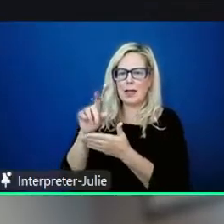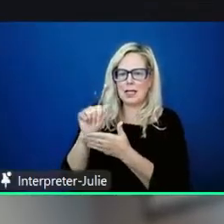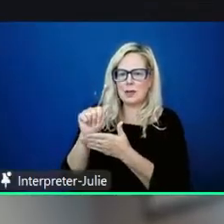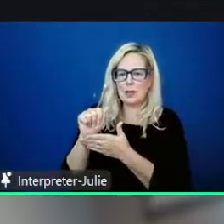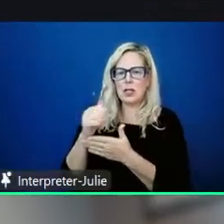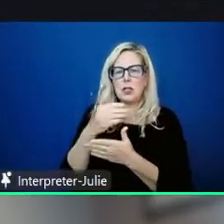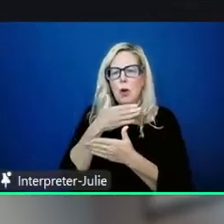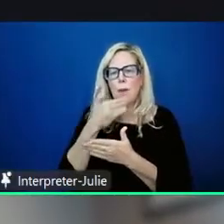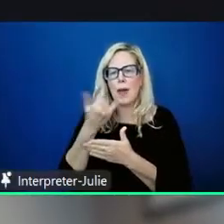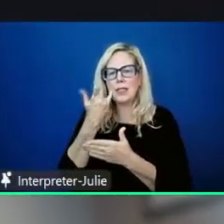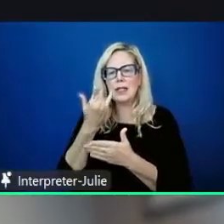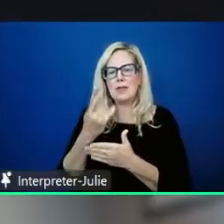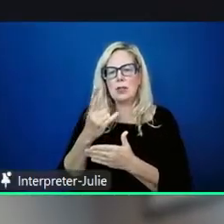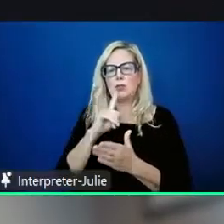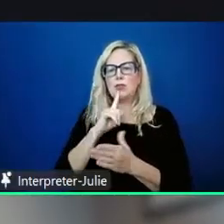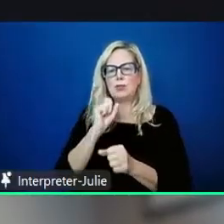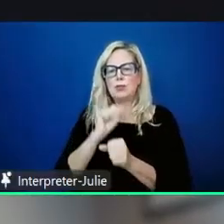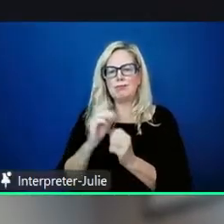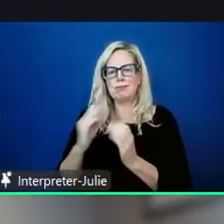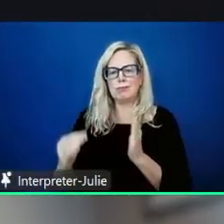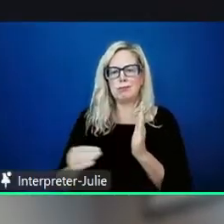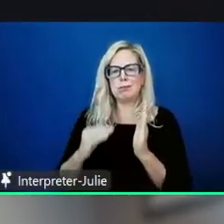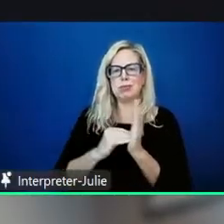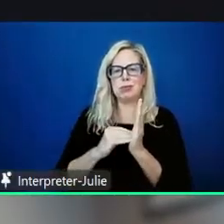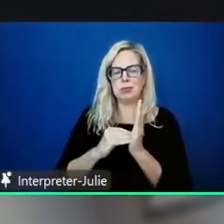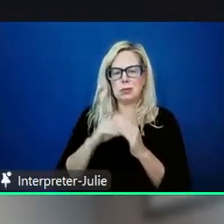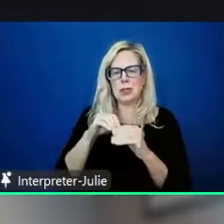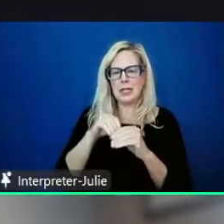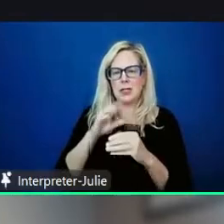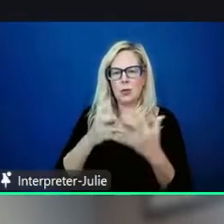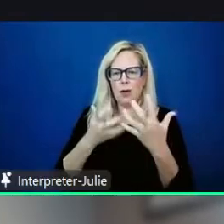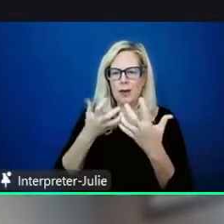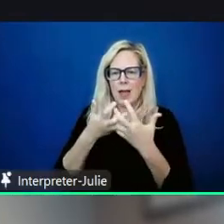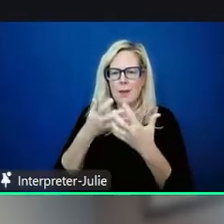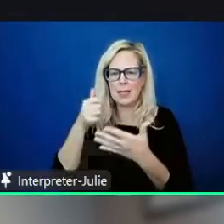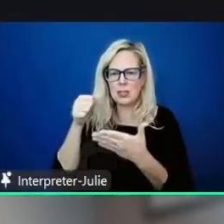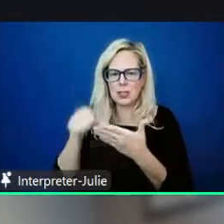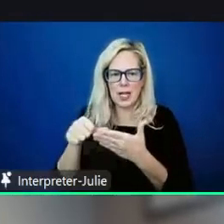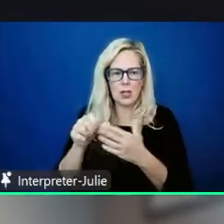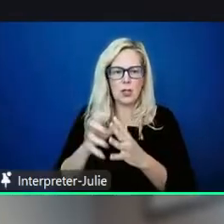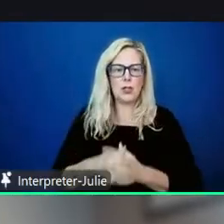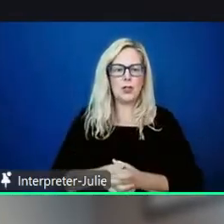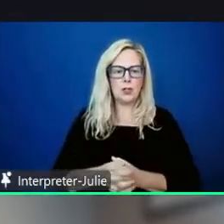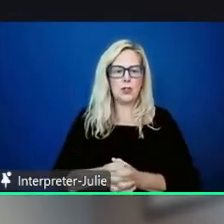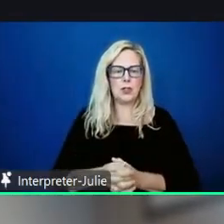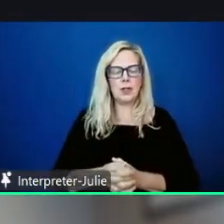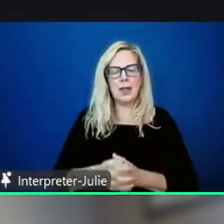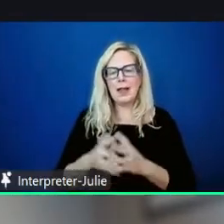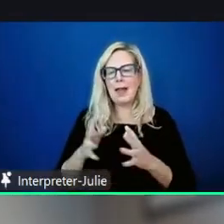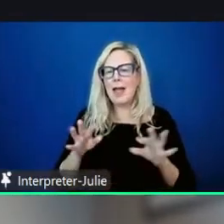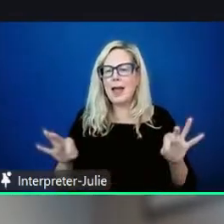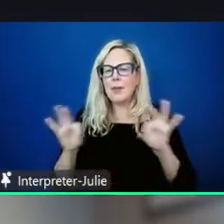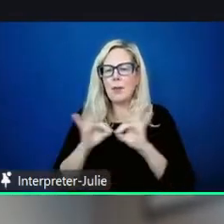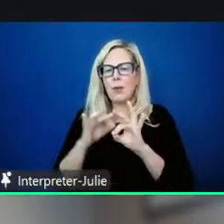letter. And for the same reason, it's important that it's specific so there are no surprises for faculty members.